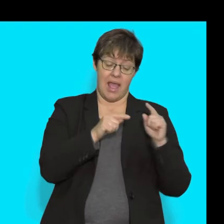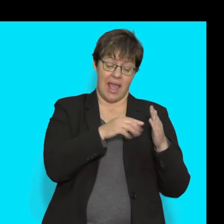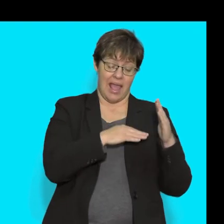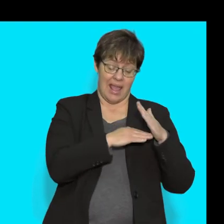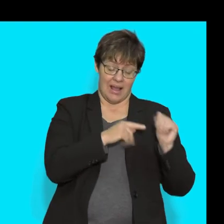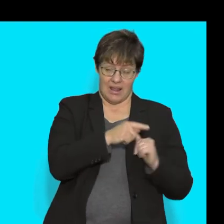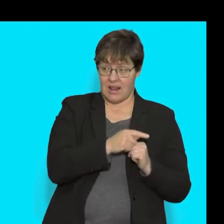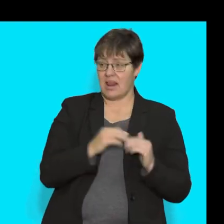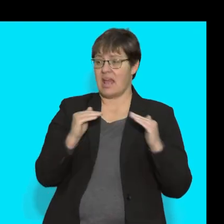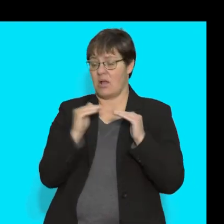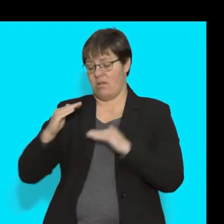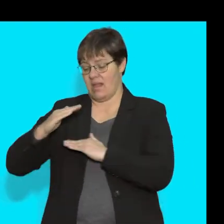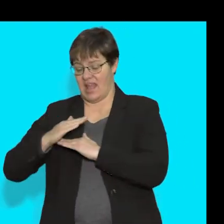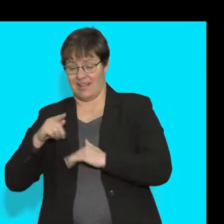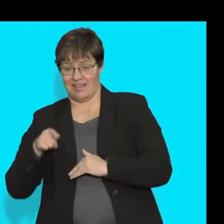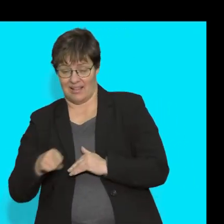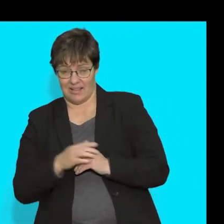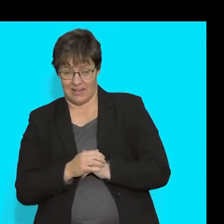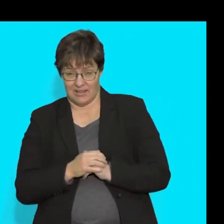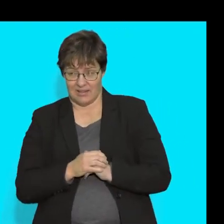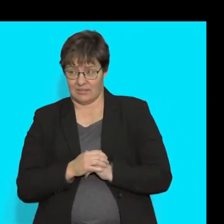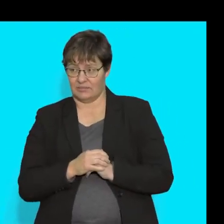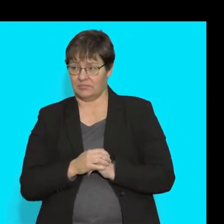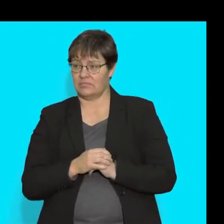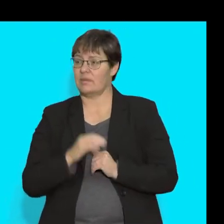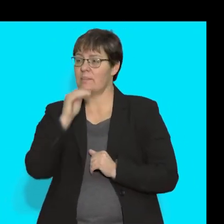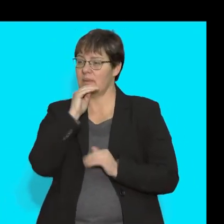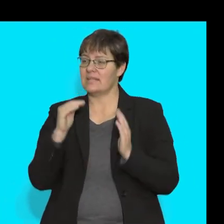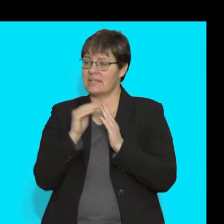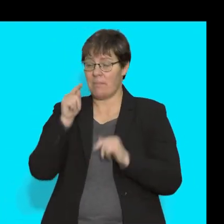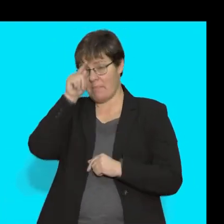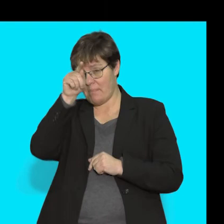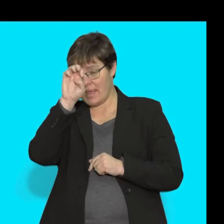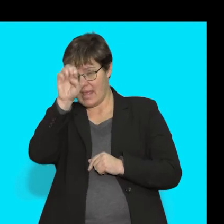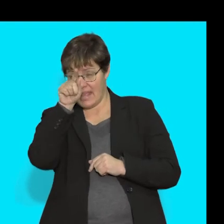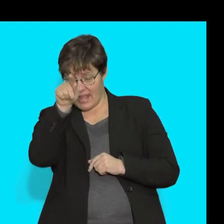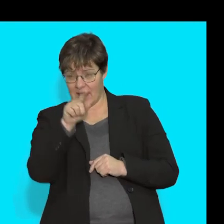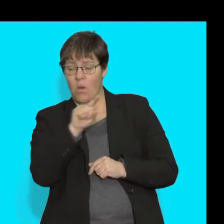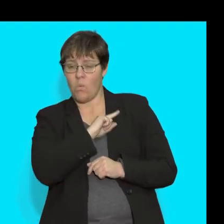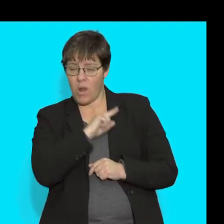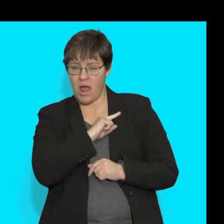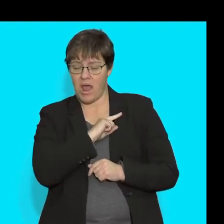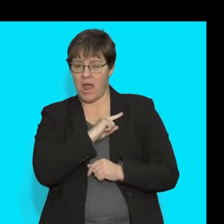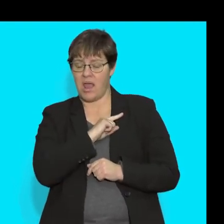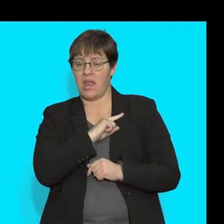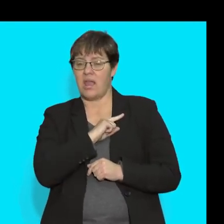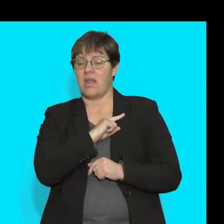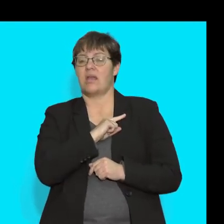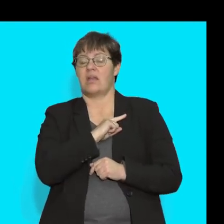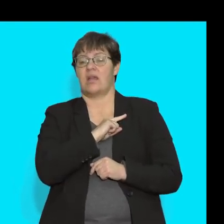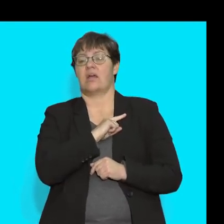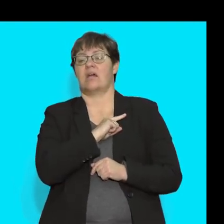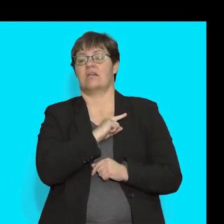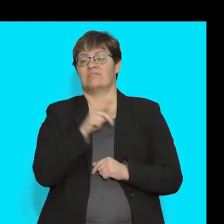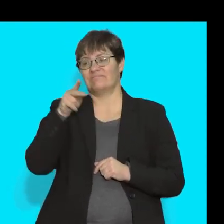this angle here is equals to that angle there, which will be the same as that angle there because of corresponding